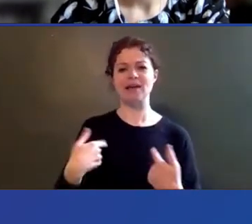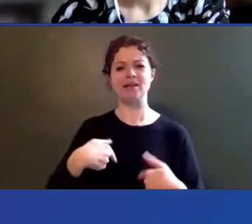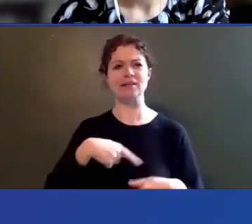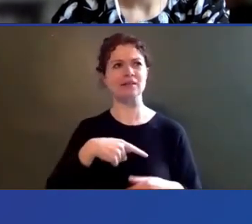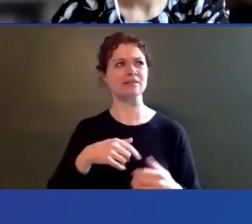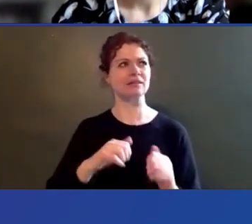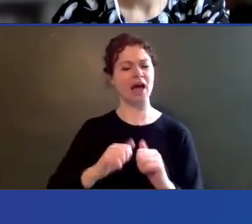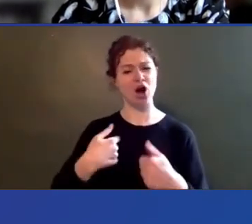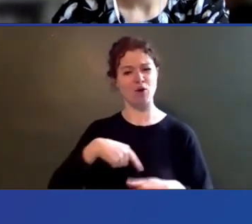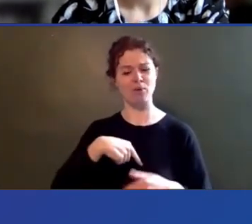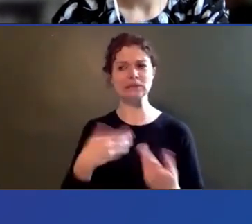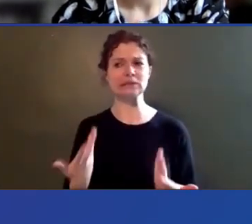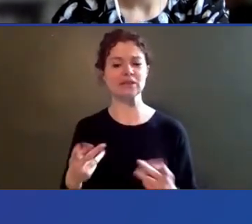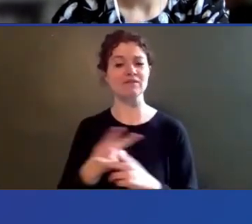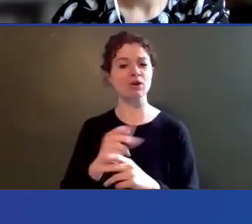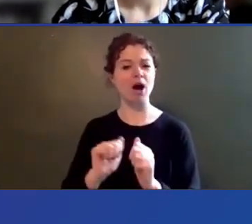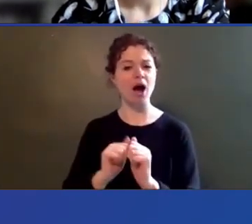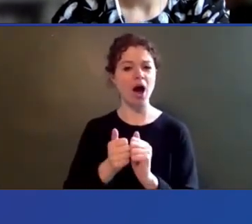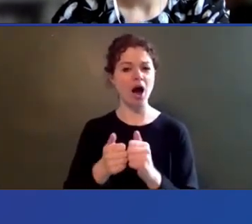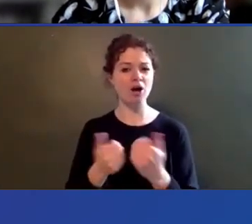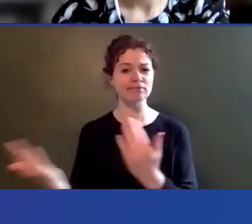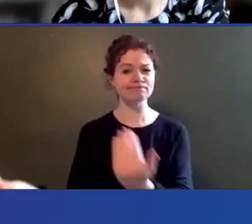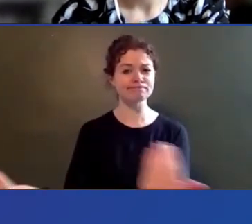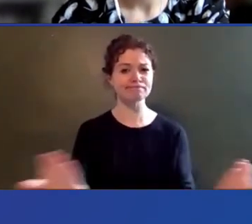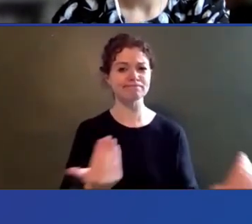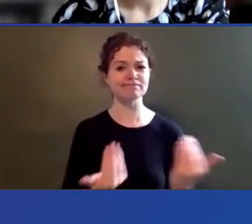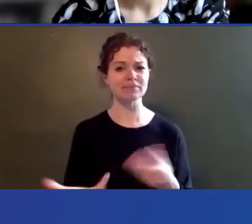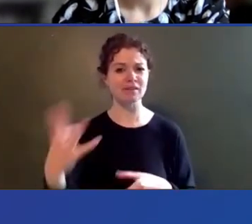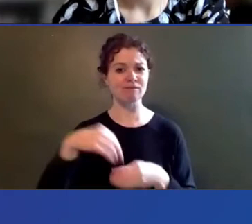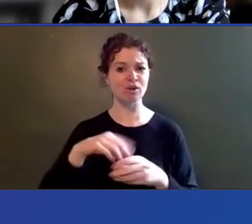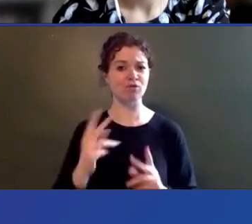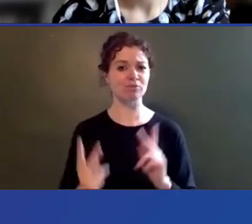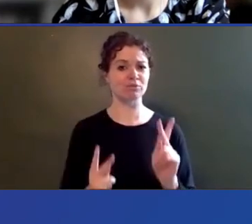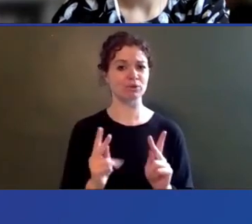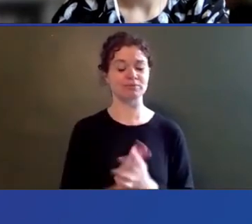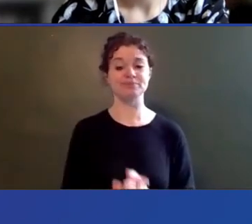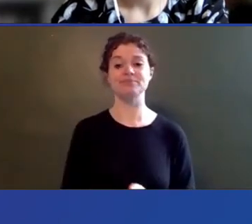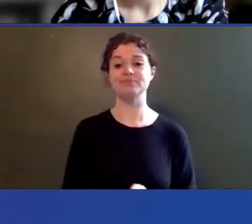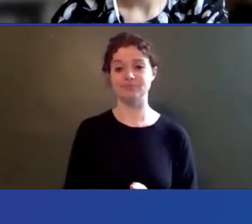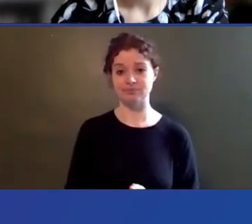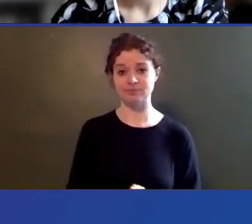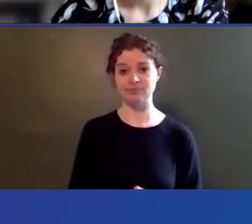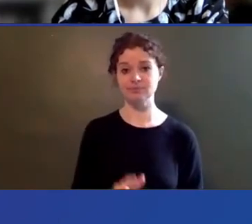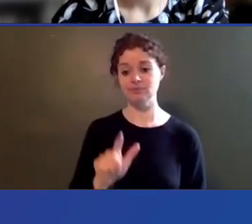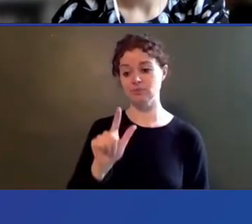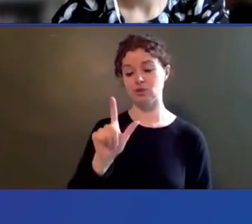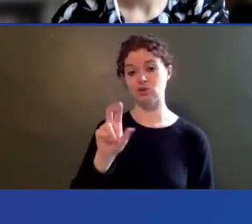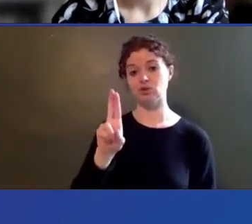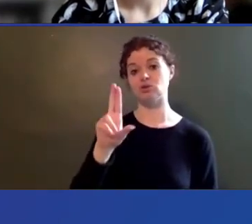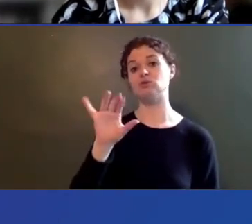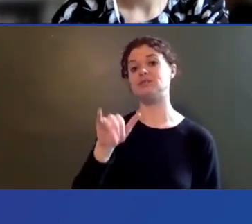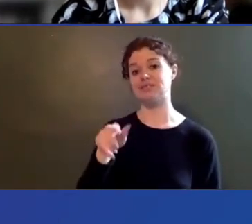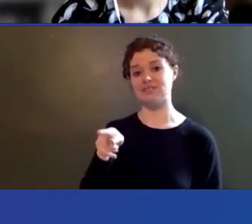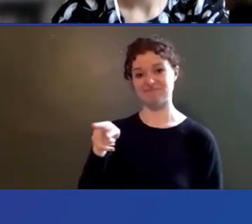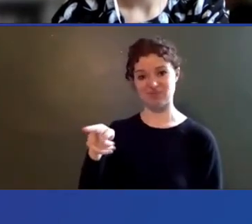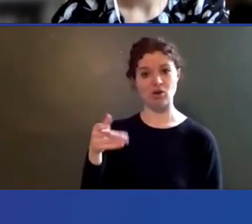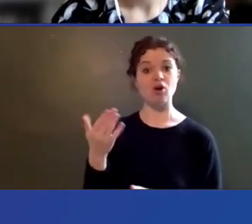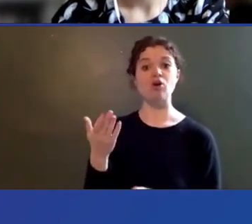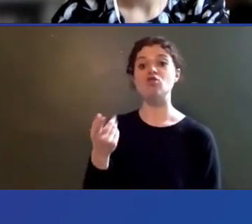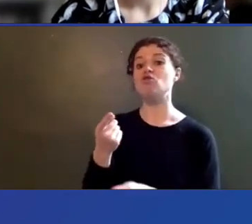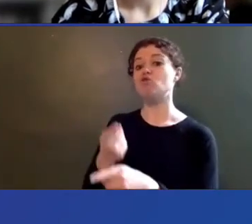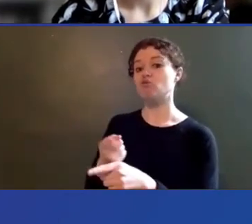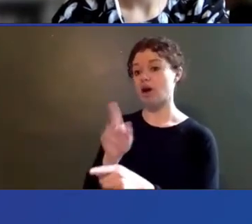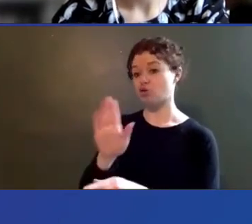people to get involved in the work. Well, and you make the point, which I really think is key, is that you're programming already. People are coming to you for